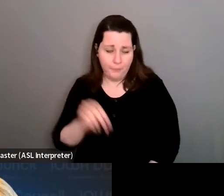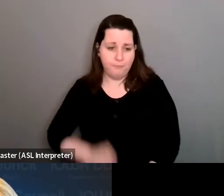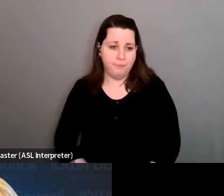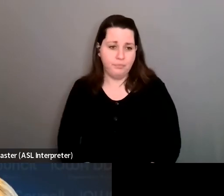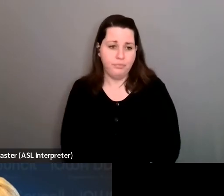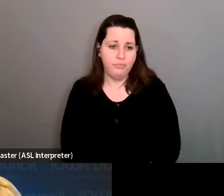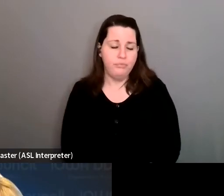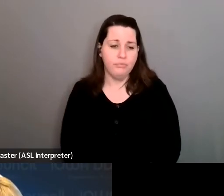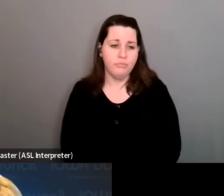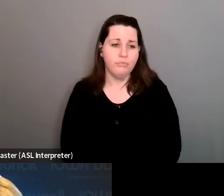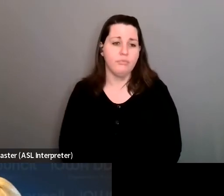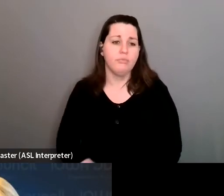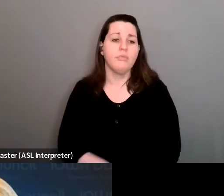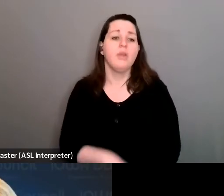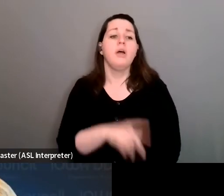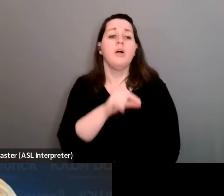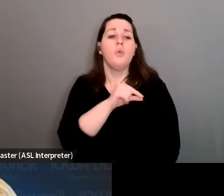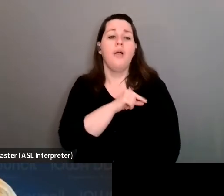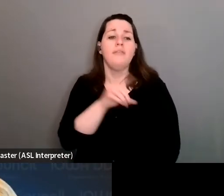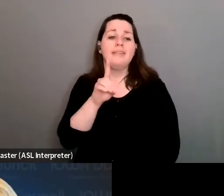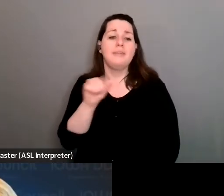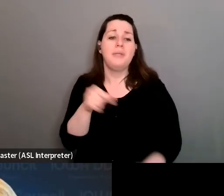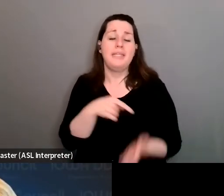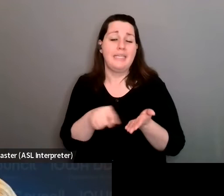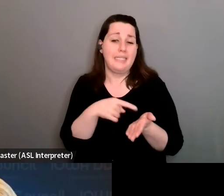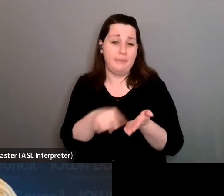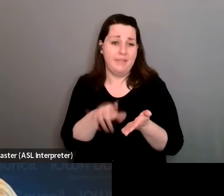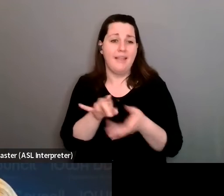A qualified disability expense is